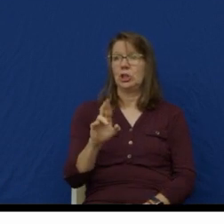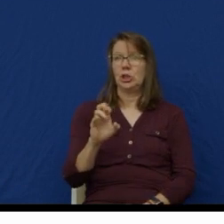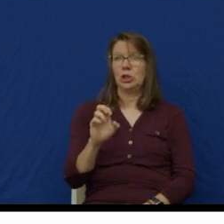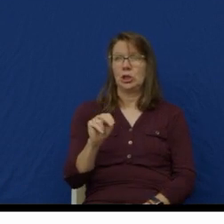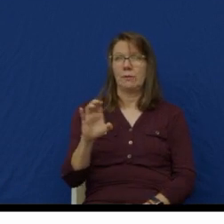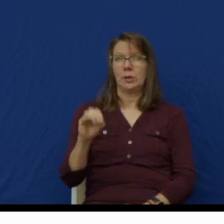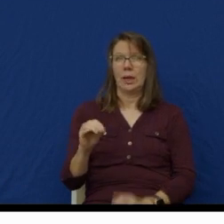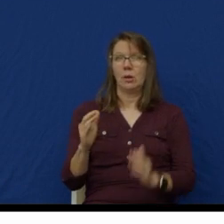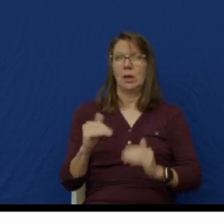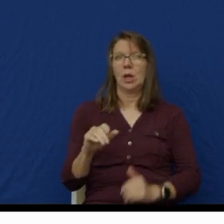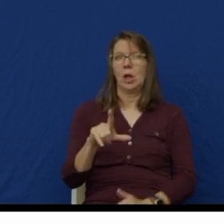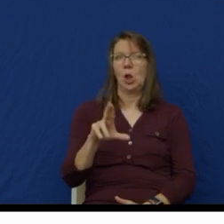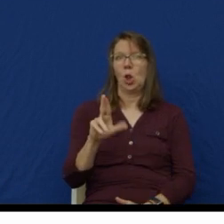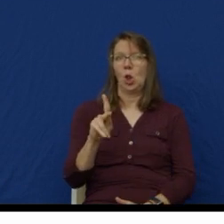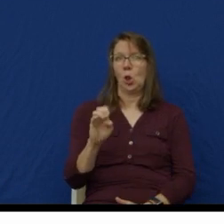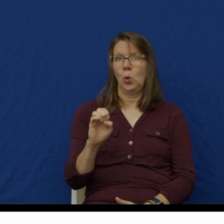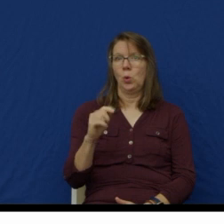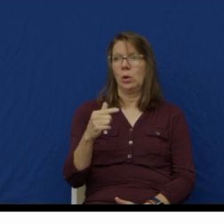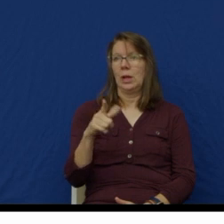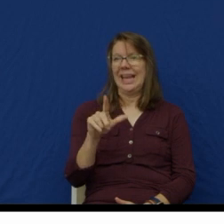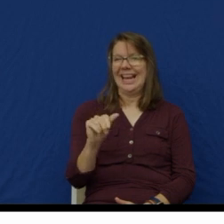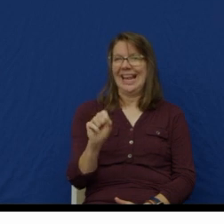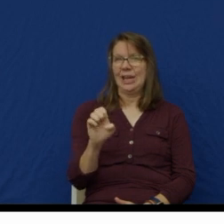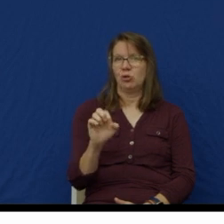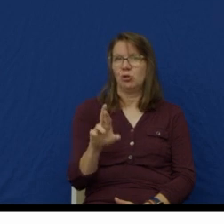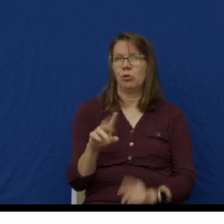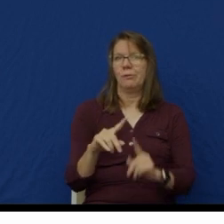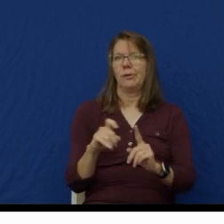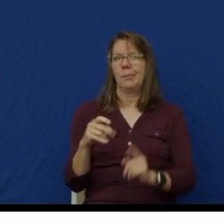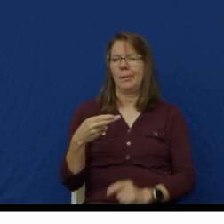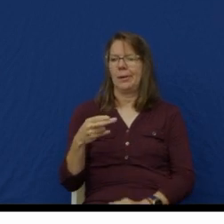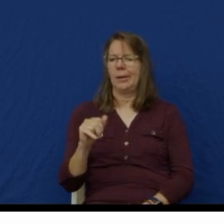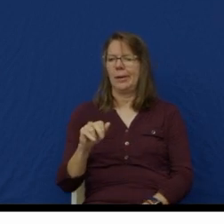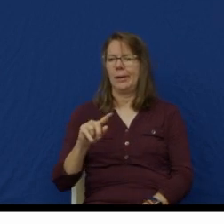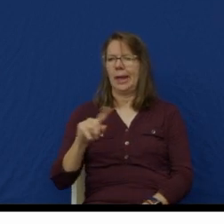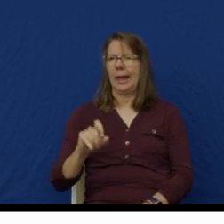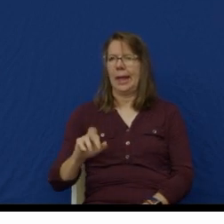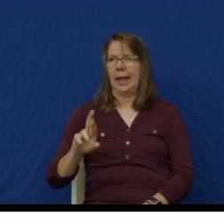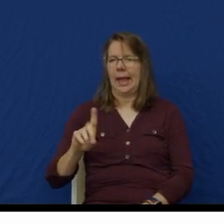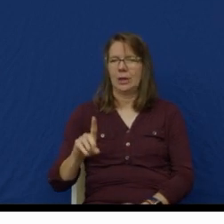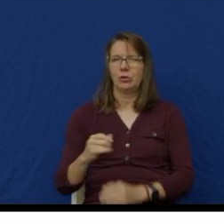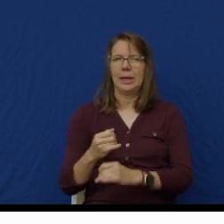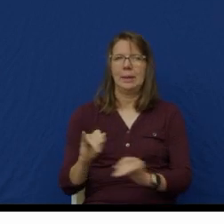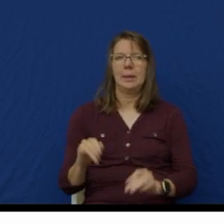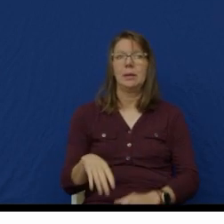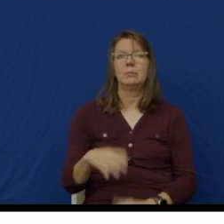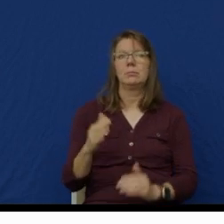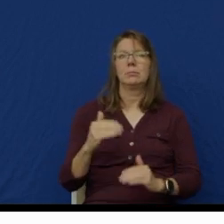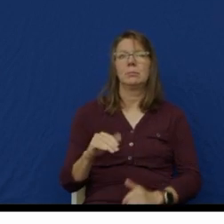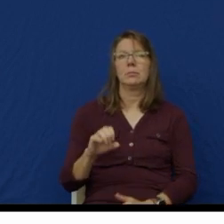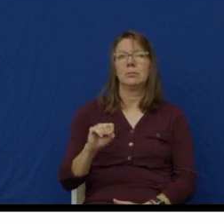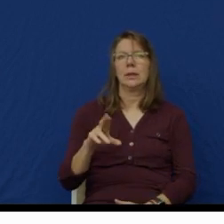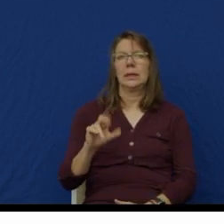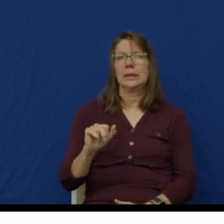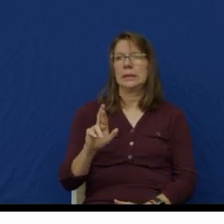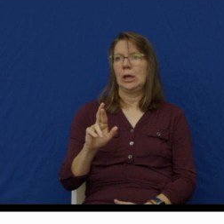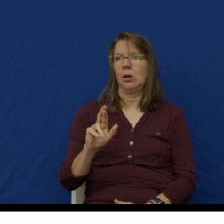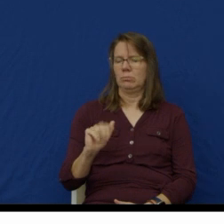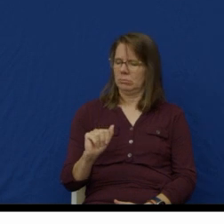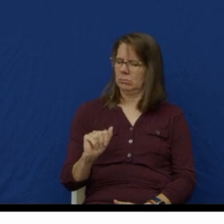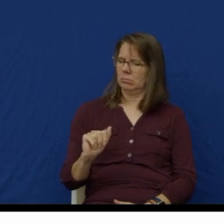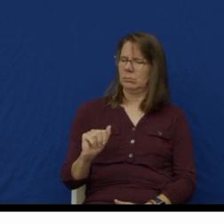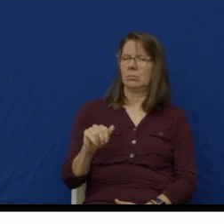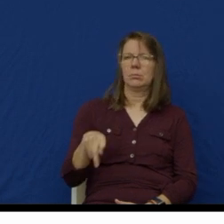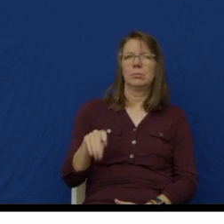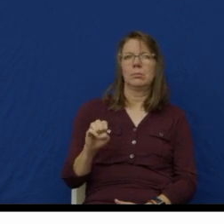Hazard High, Hazard Independent; Sarah Payton, Rowan County Senior High; Kumar Rashad,